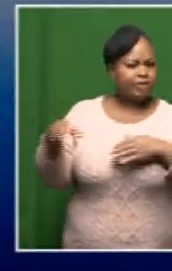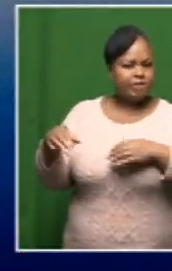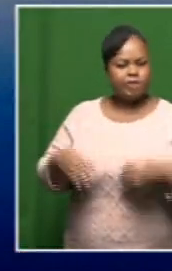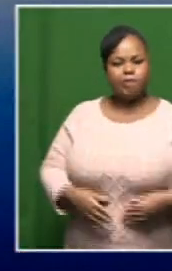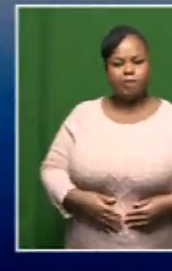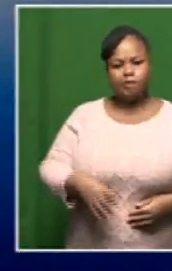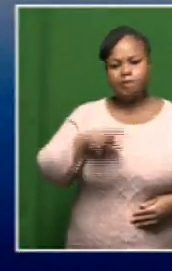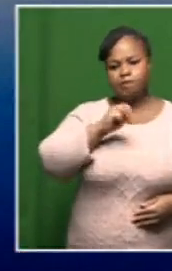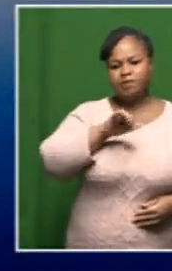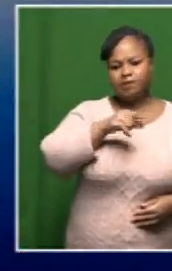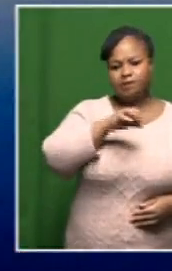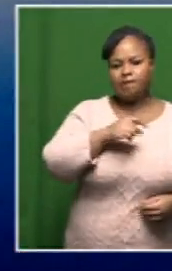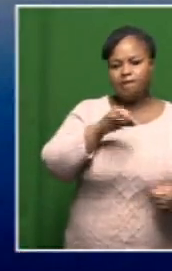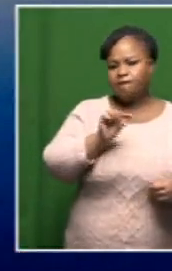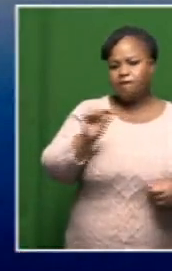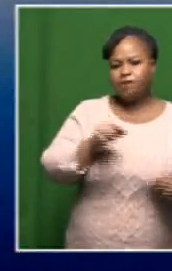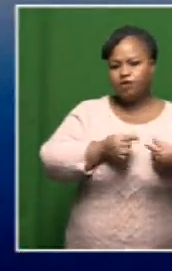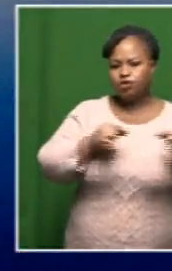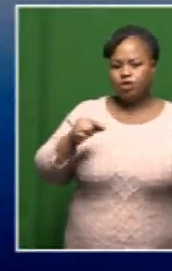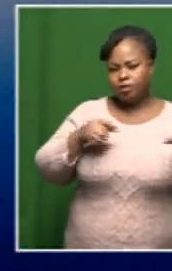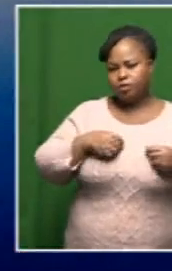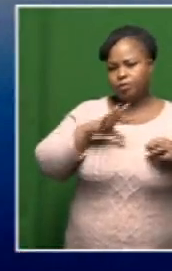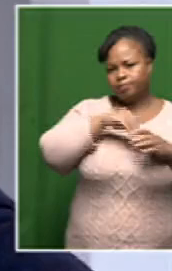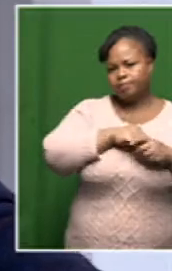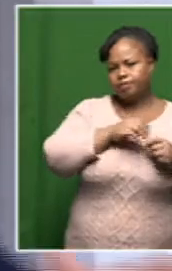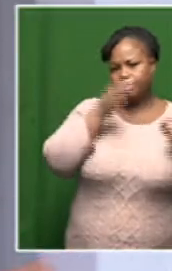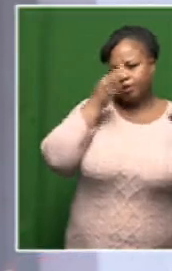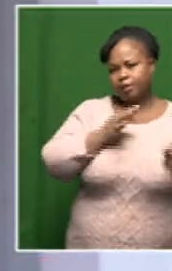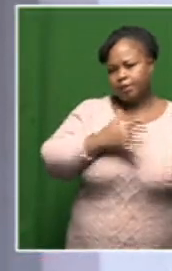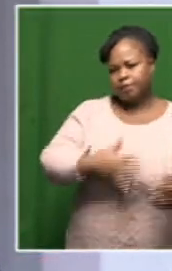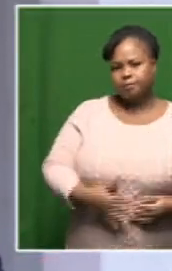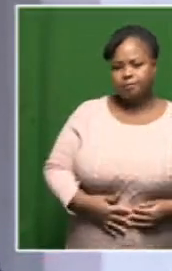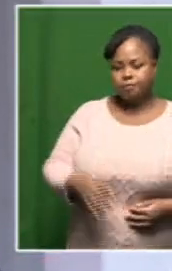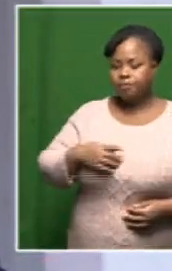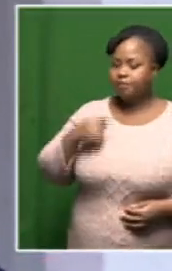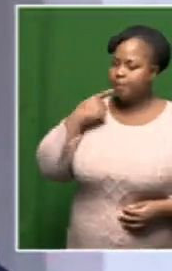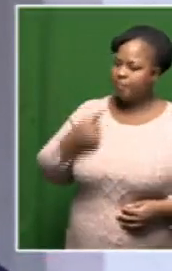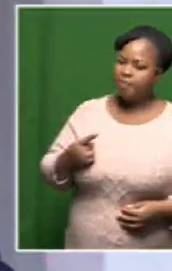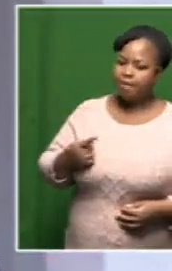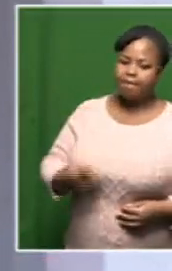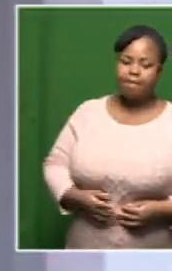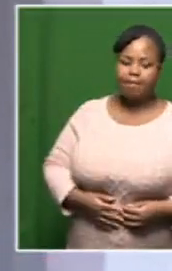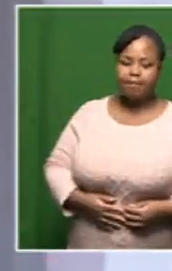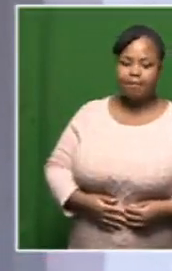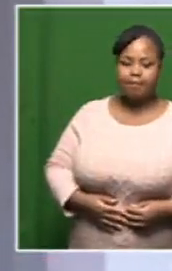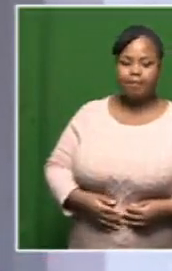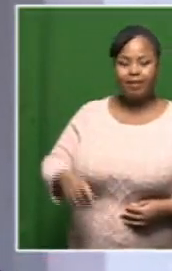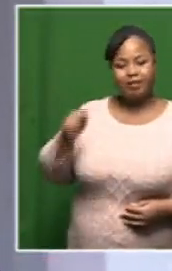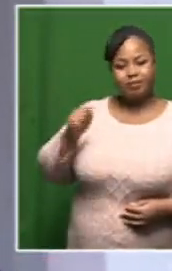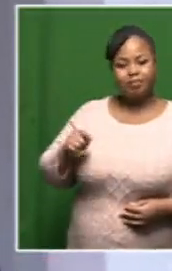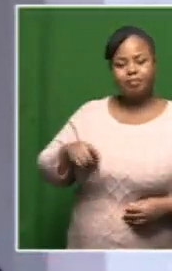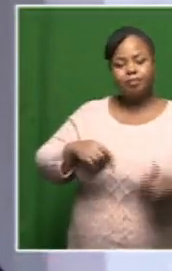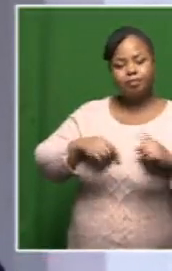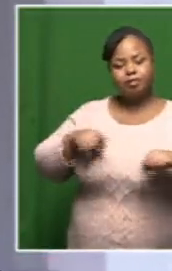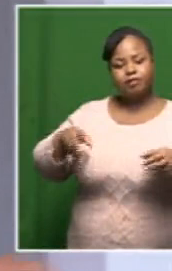mbaqanga, and which genres you're going to cover? Like I said before, that all these